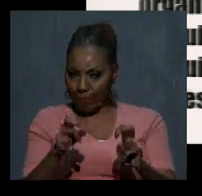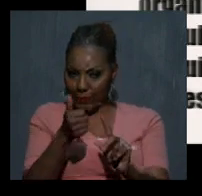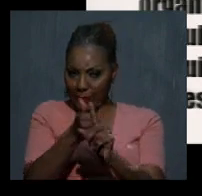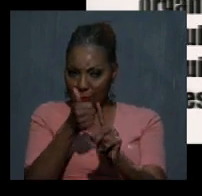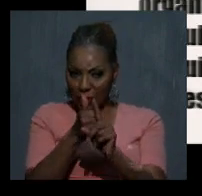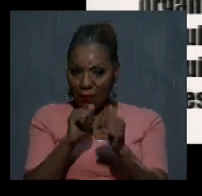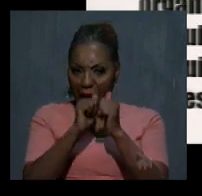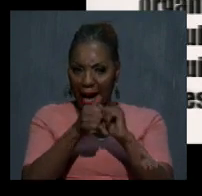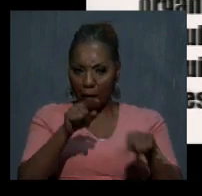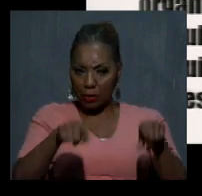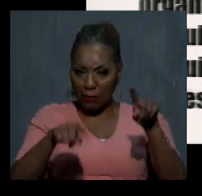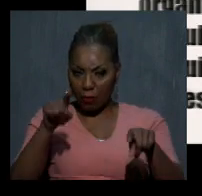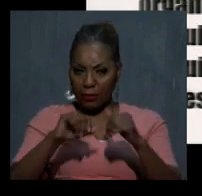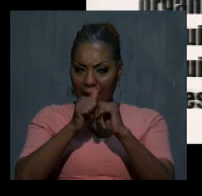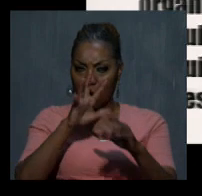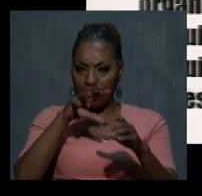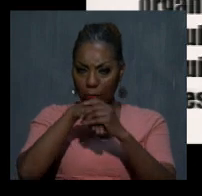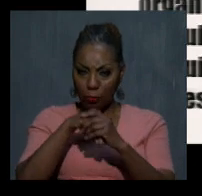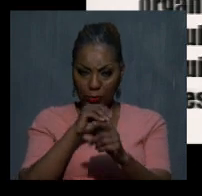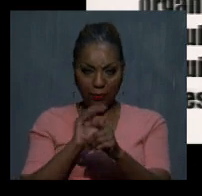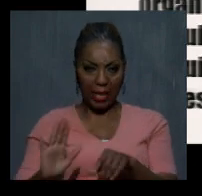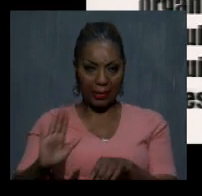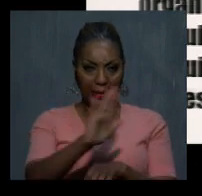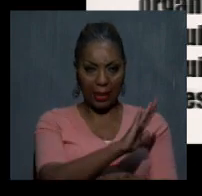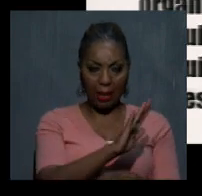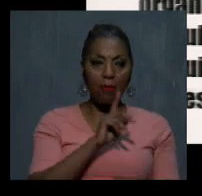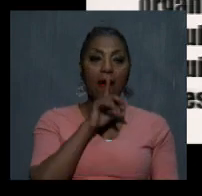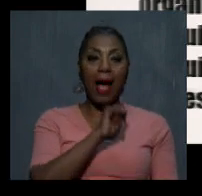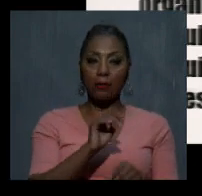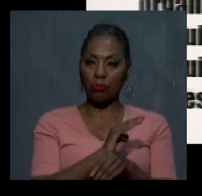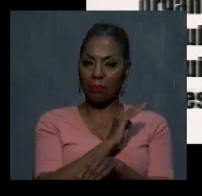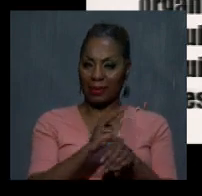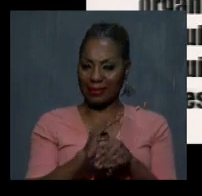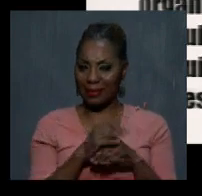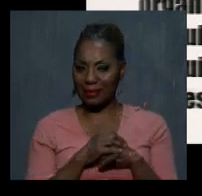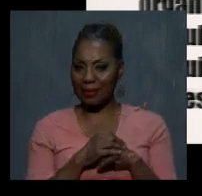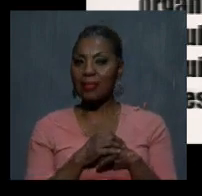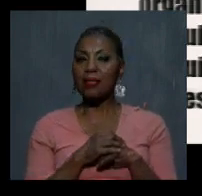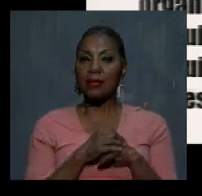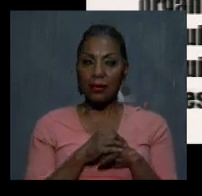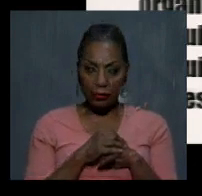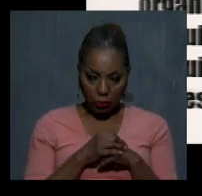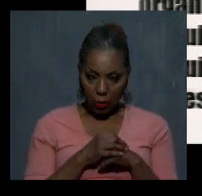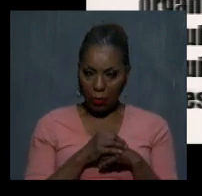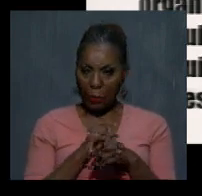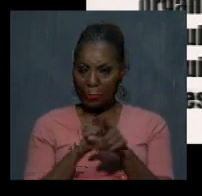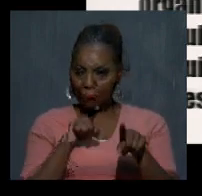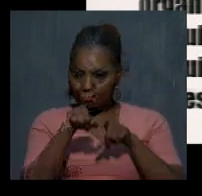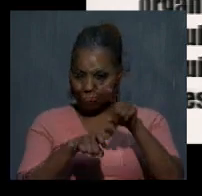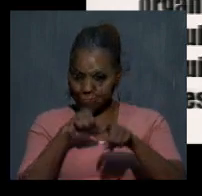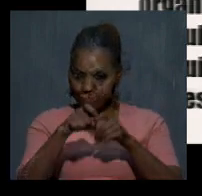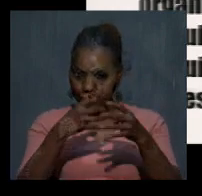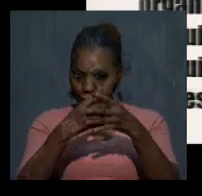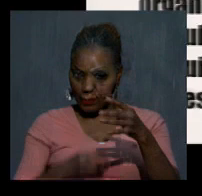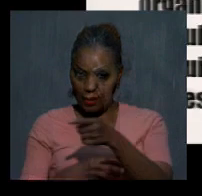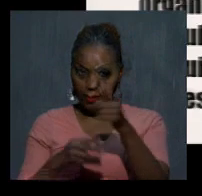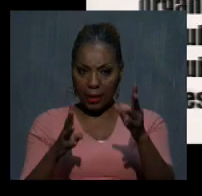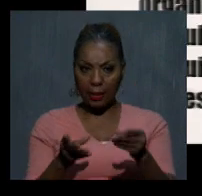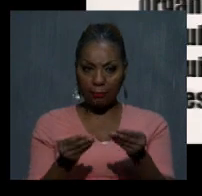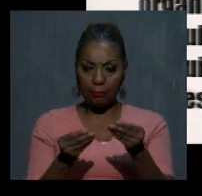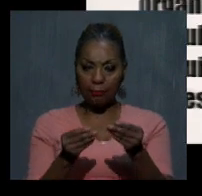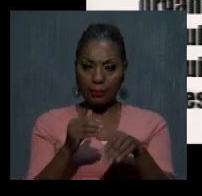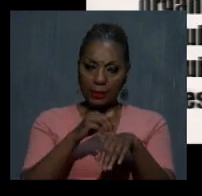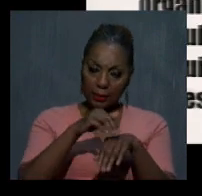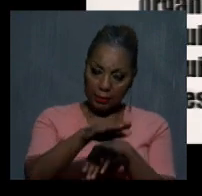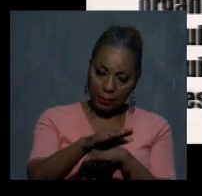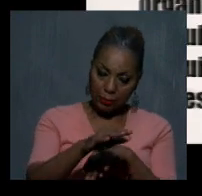and how inclusive their actual business is. And ask them a series of questions, submit that back to the